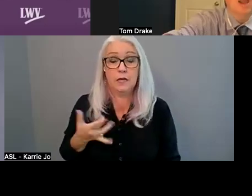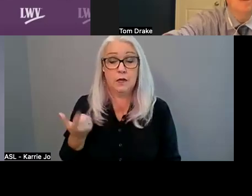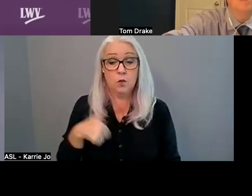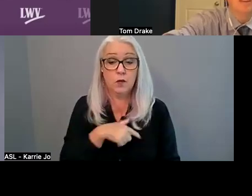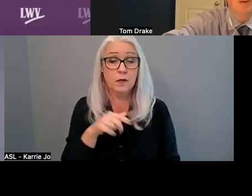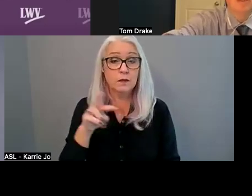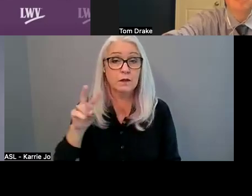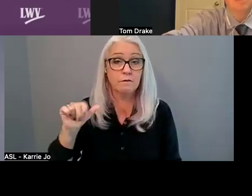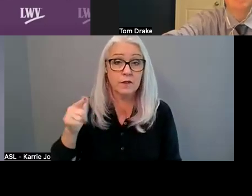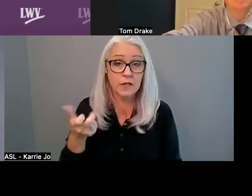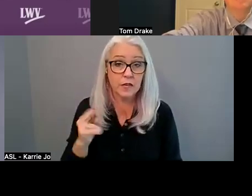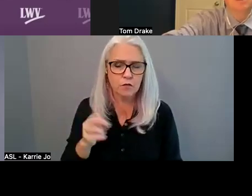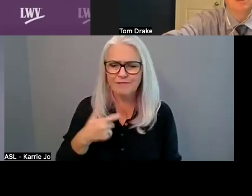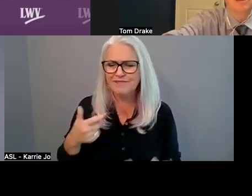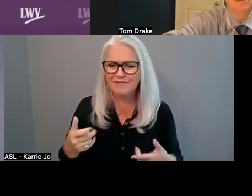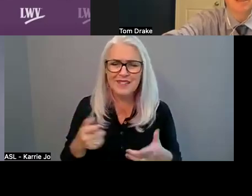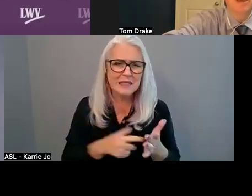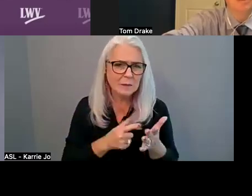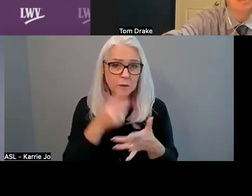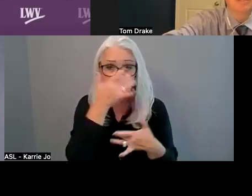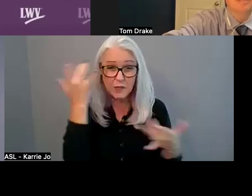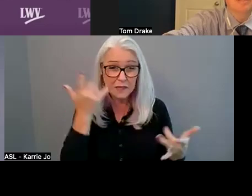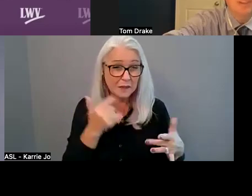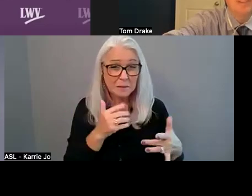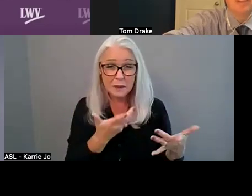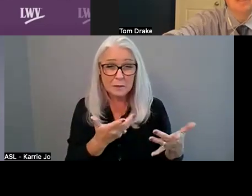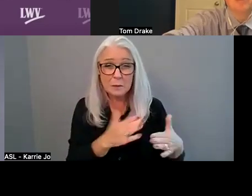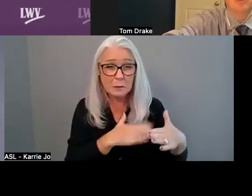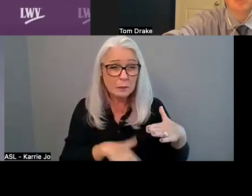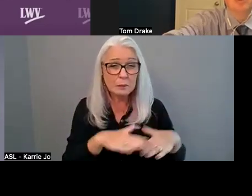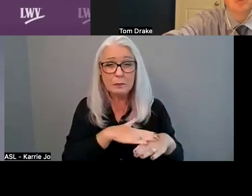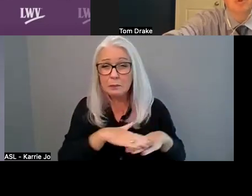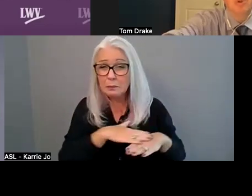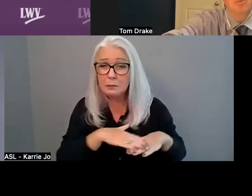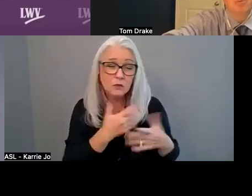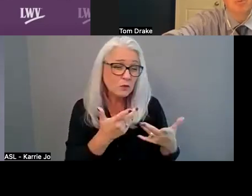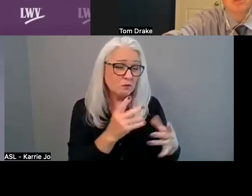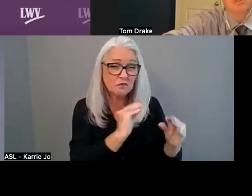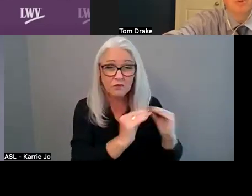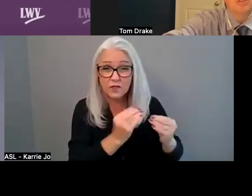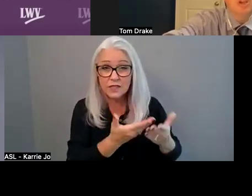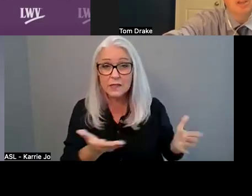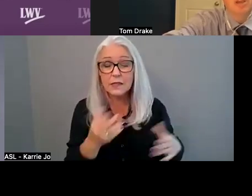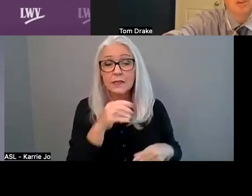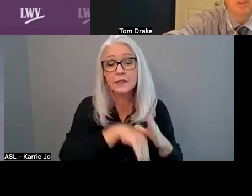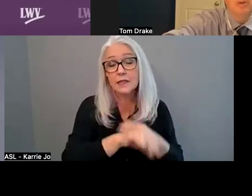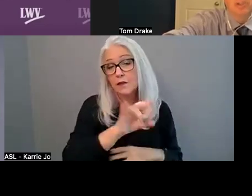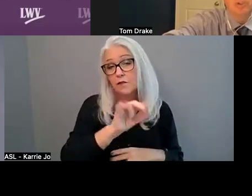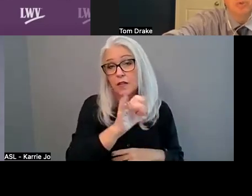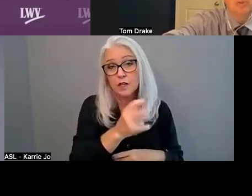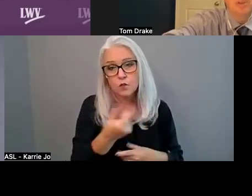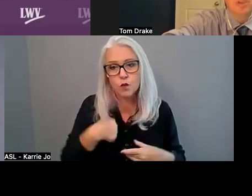have forgotten about the basics and how to just fix things in this village. And we focus so much on